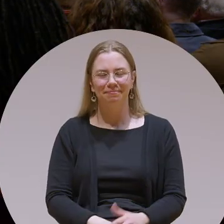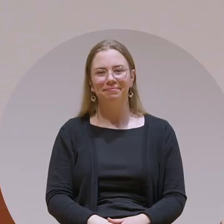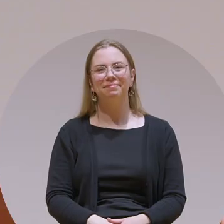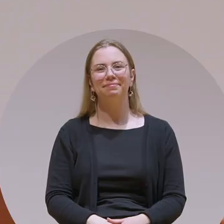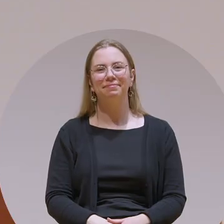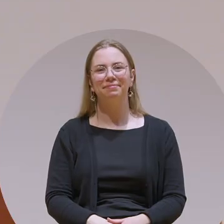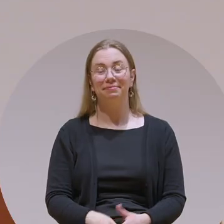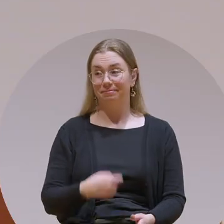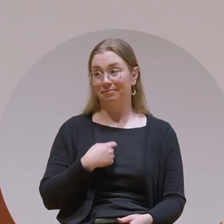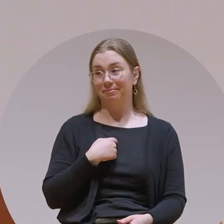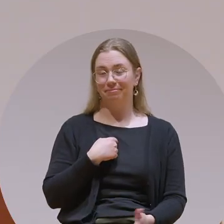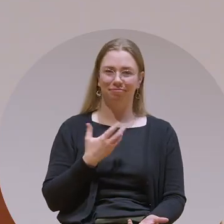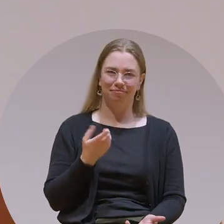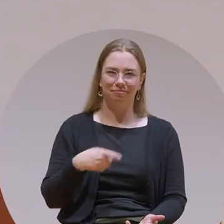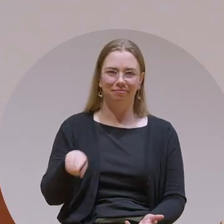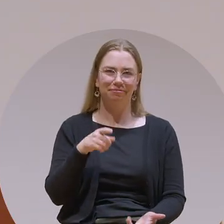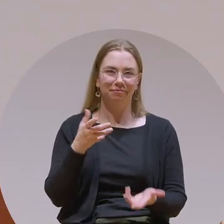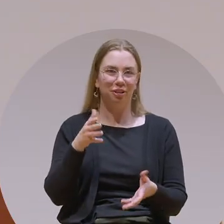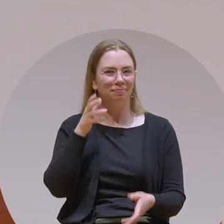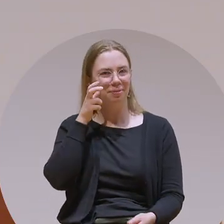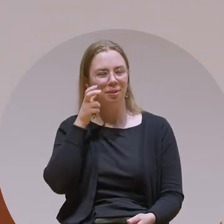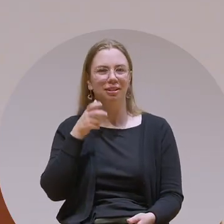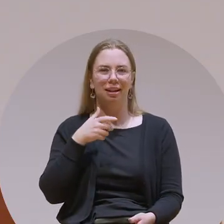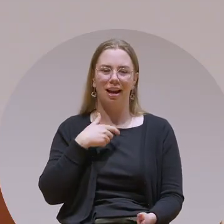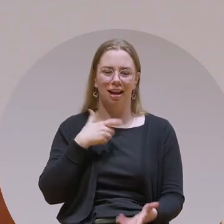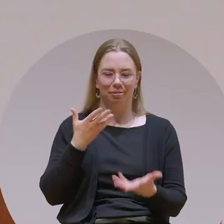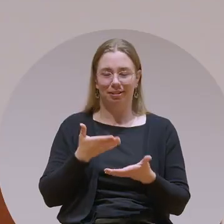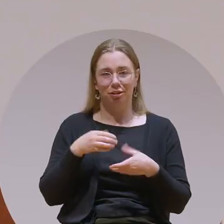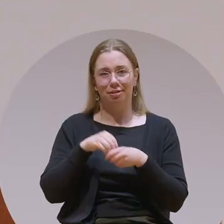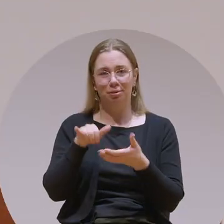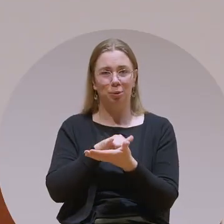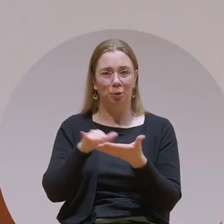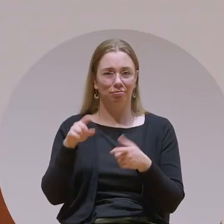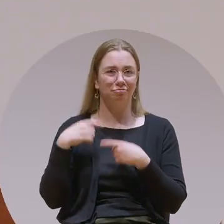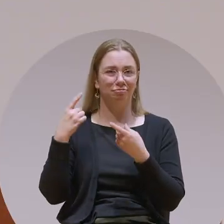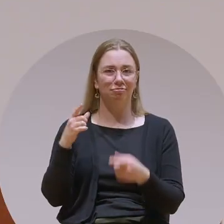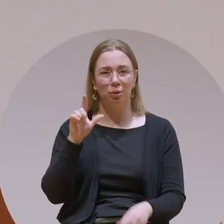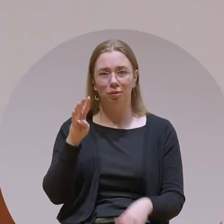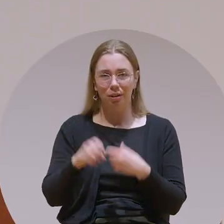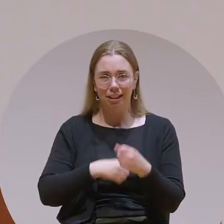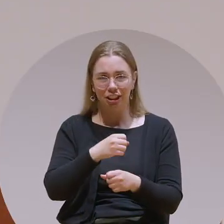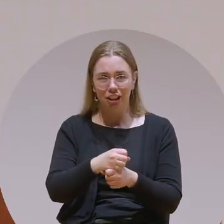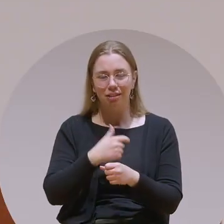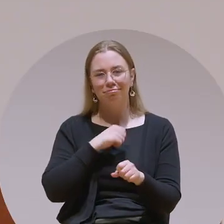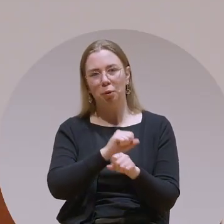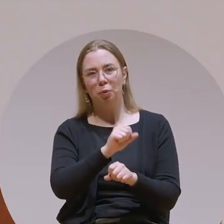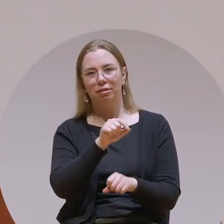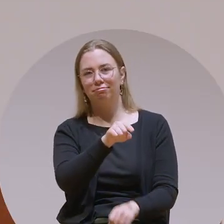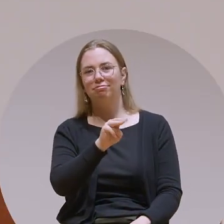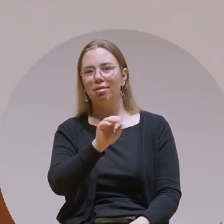I, as you heard, come from London. I've been in New York for 21 years, and I've been at the Met for a year and a